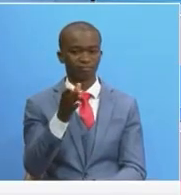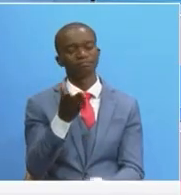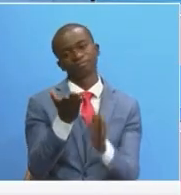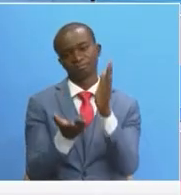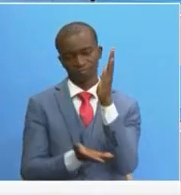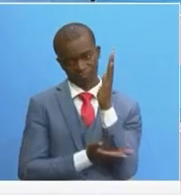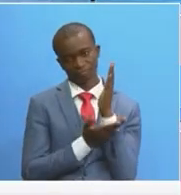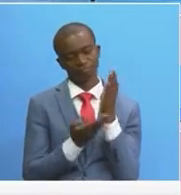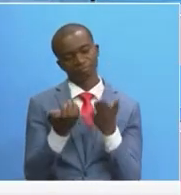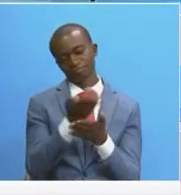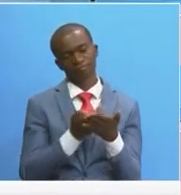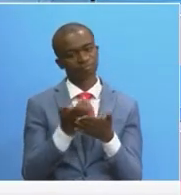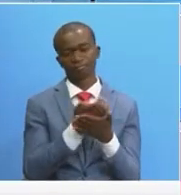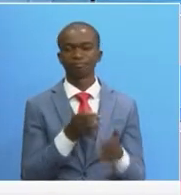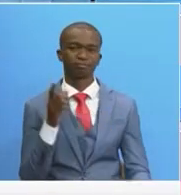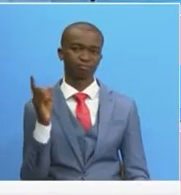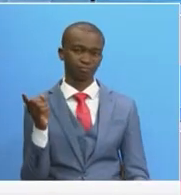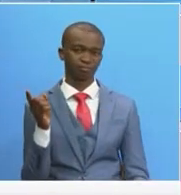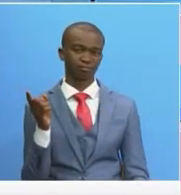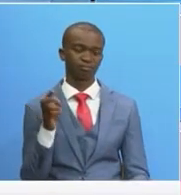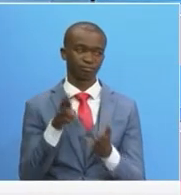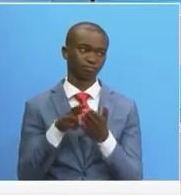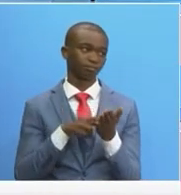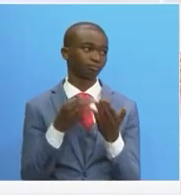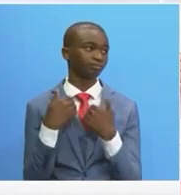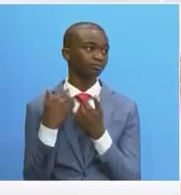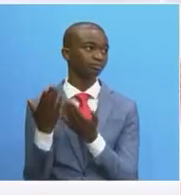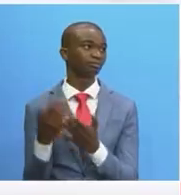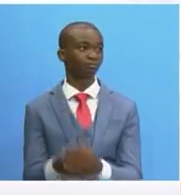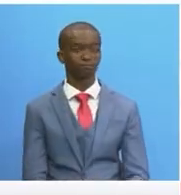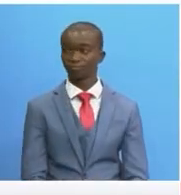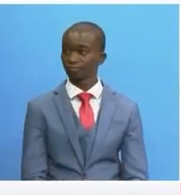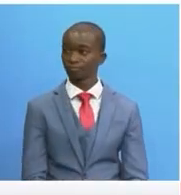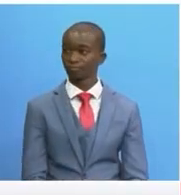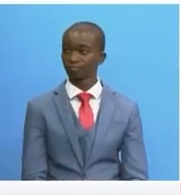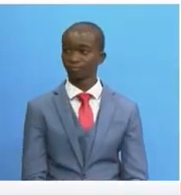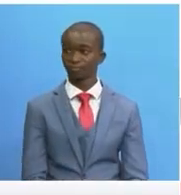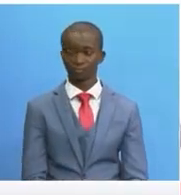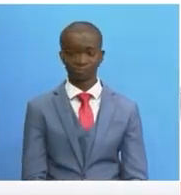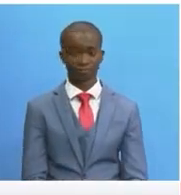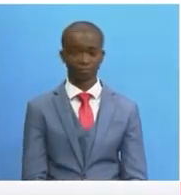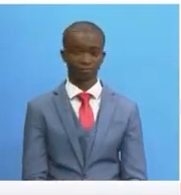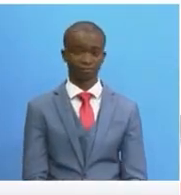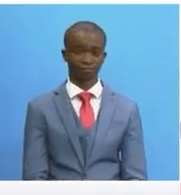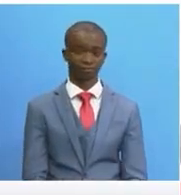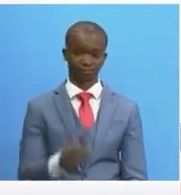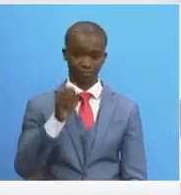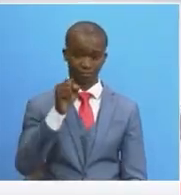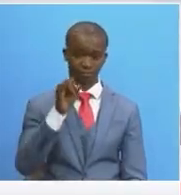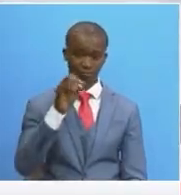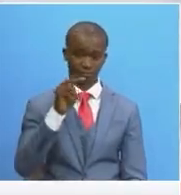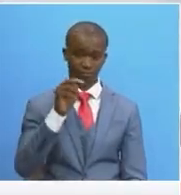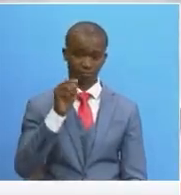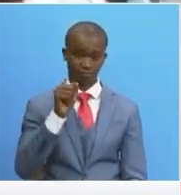sustainable economic development. Let's get more in the following report. Teachers in Sinazongwe District have joined the rest of the country